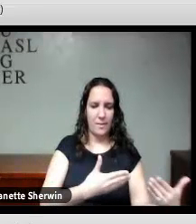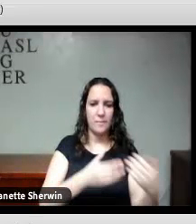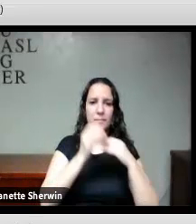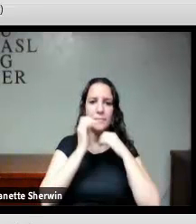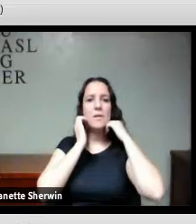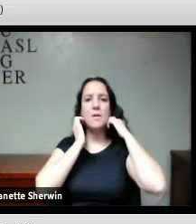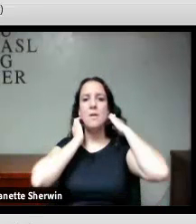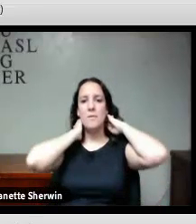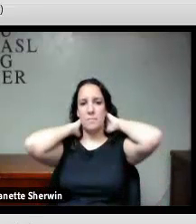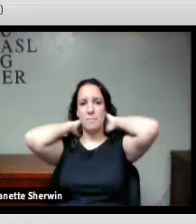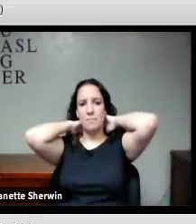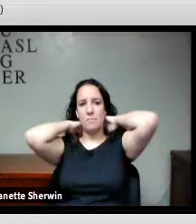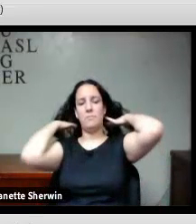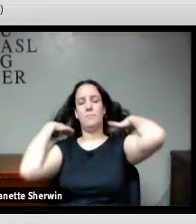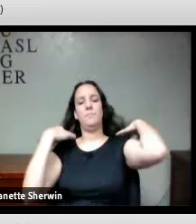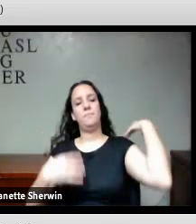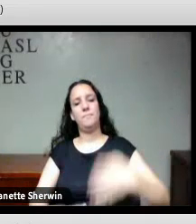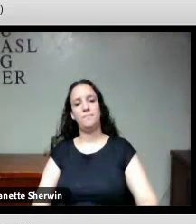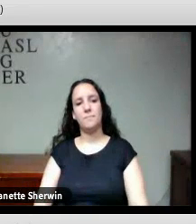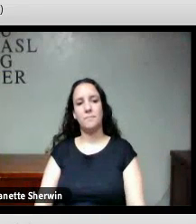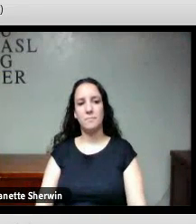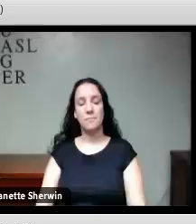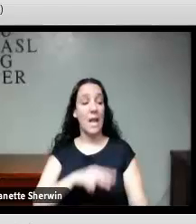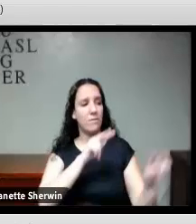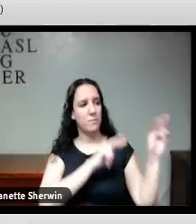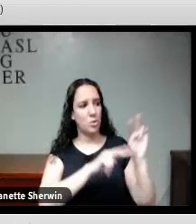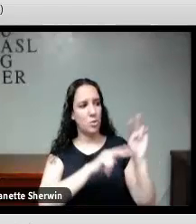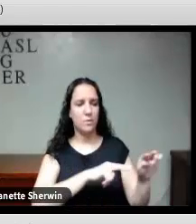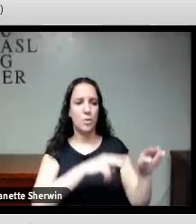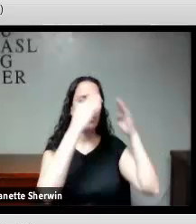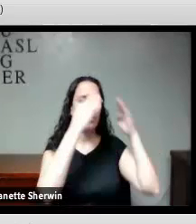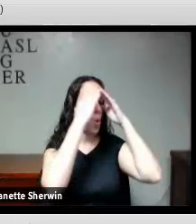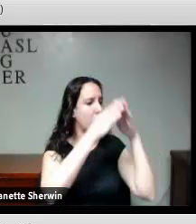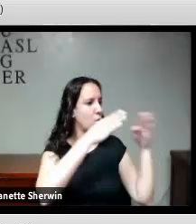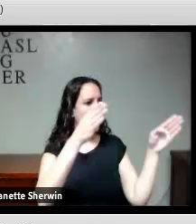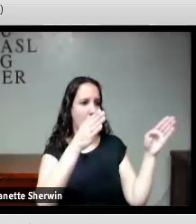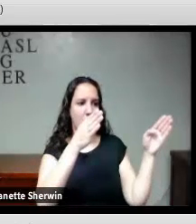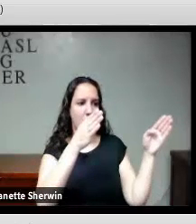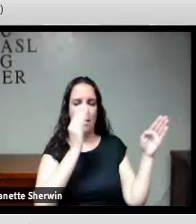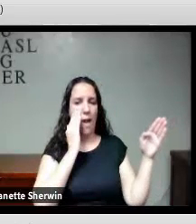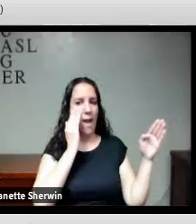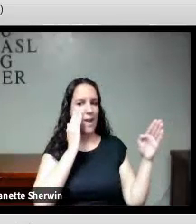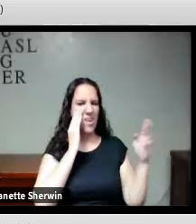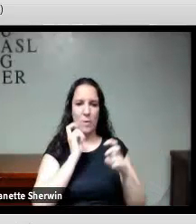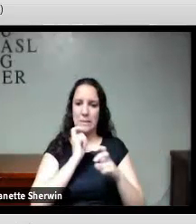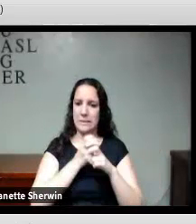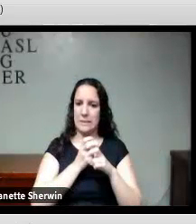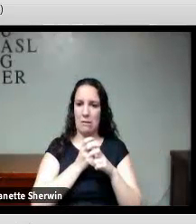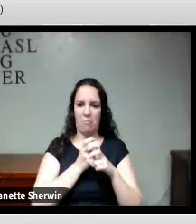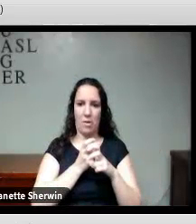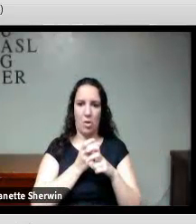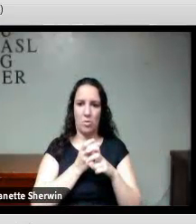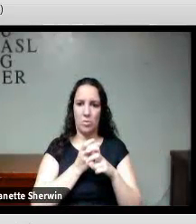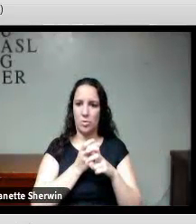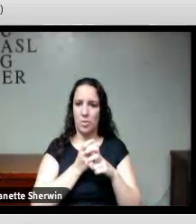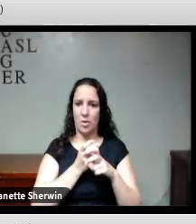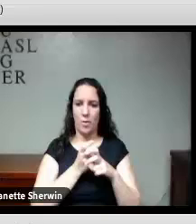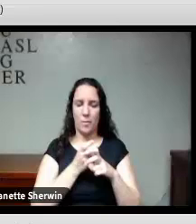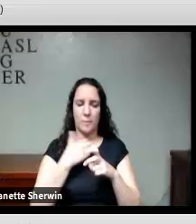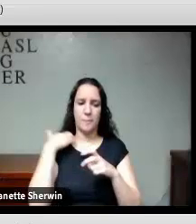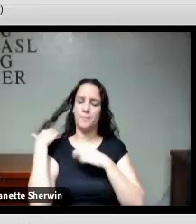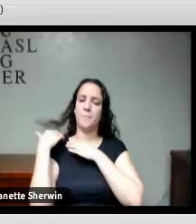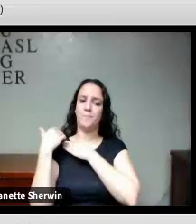opportunities to say thank you. So I have observed them. Open your mind. When you come into this, I know that it's very difficult to just walk into a negative interaction